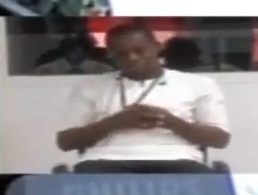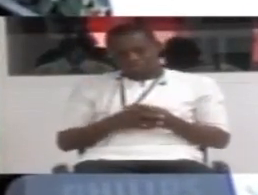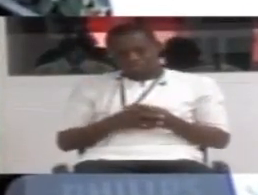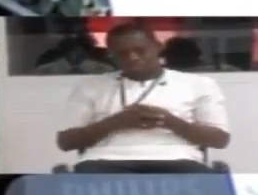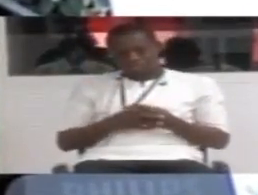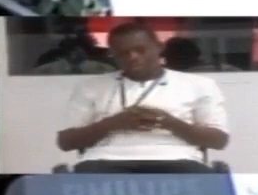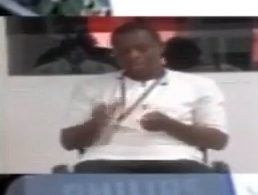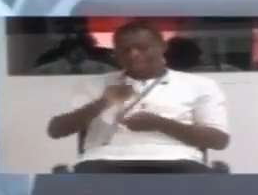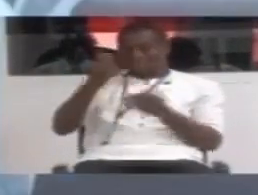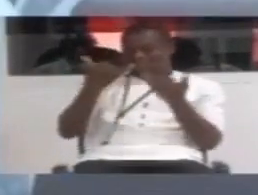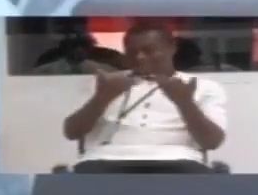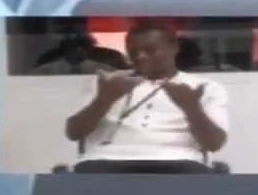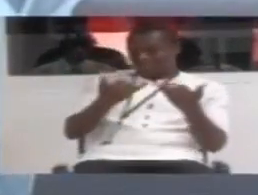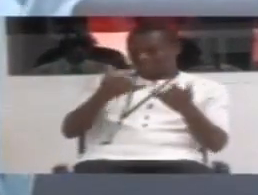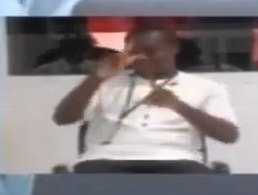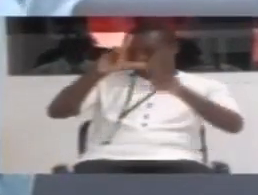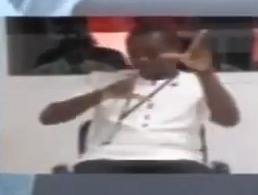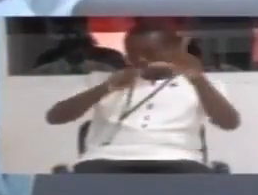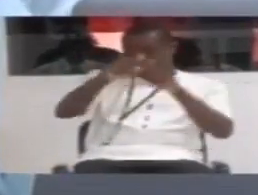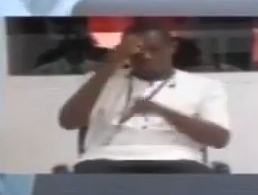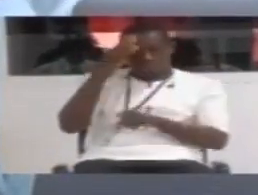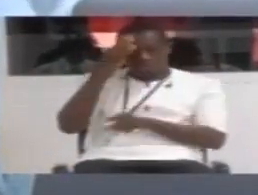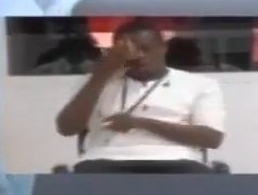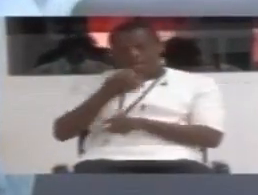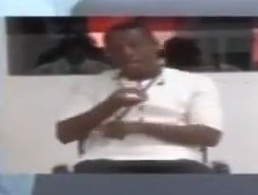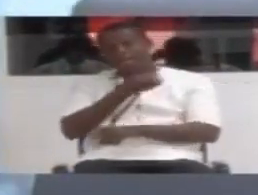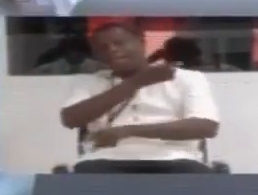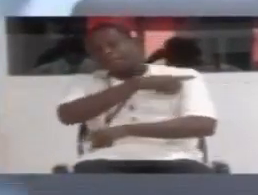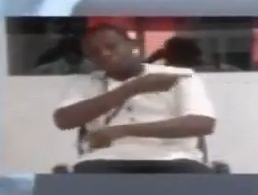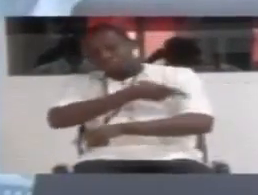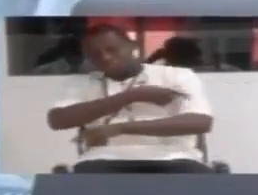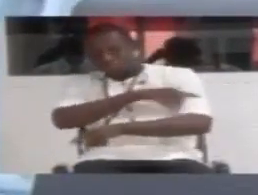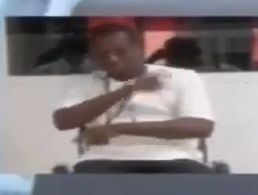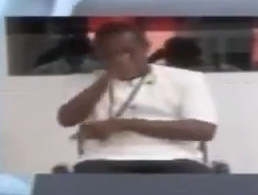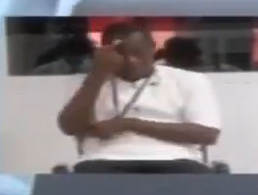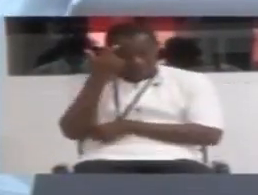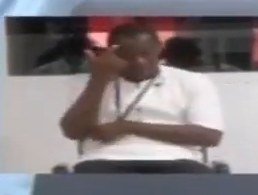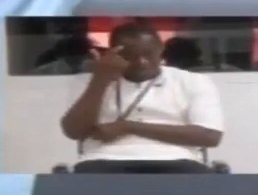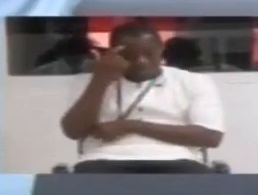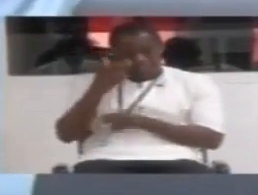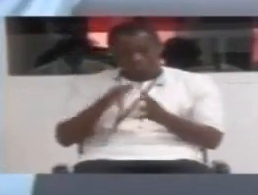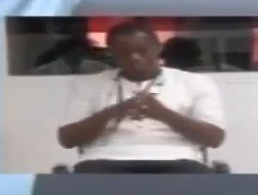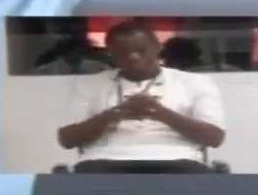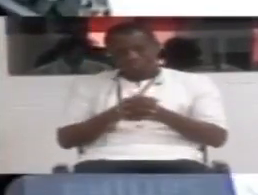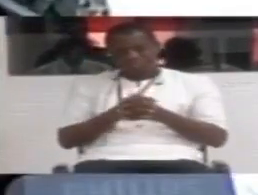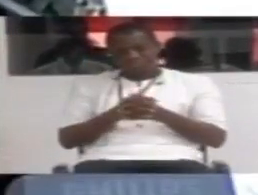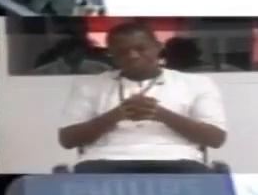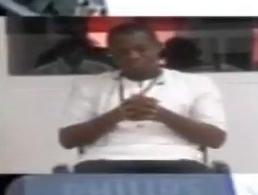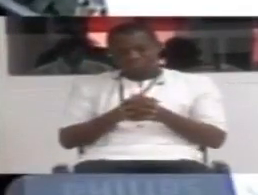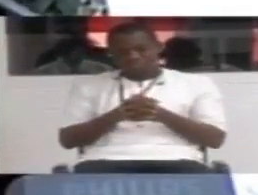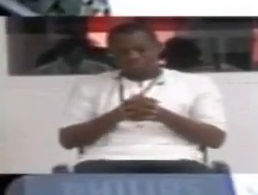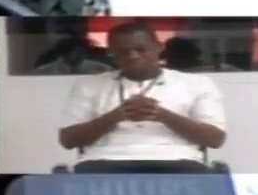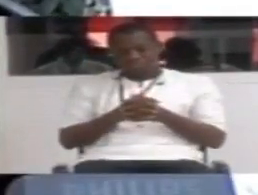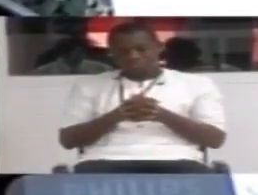At this stage, yeah, you knew their ranks. Could you give us their ranks, please? Waxtu bobu xam nga yan ma xama lañ am ndax wax mën nga ñoo wax